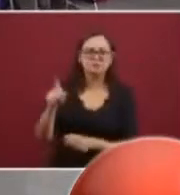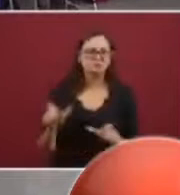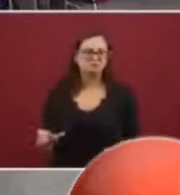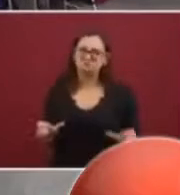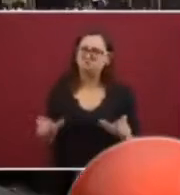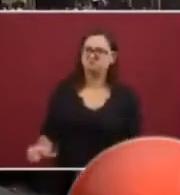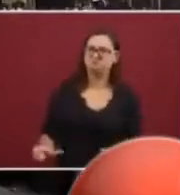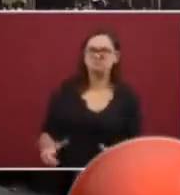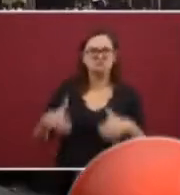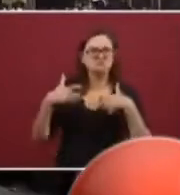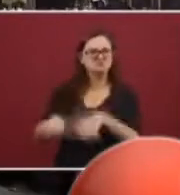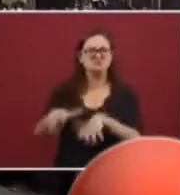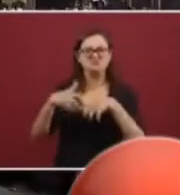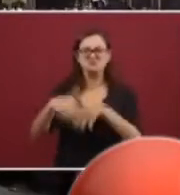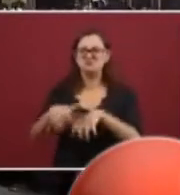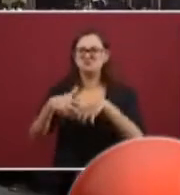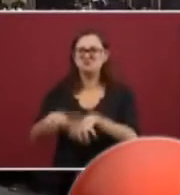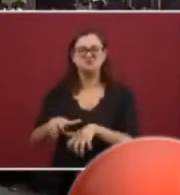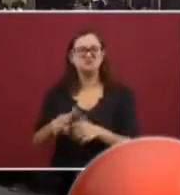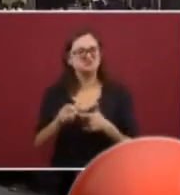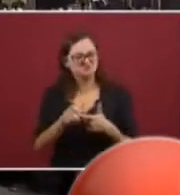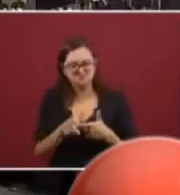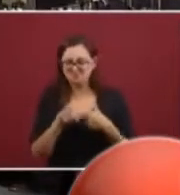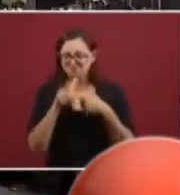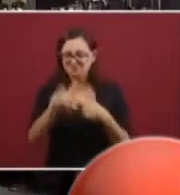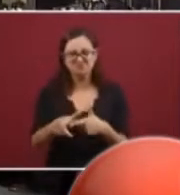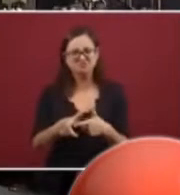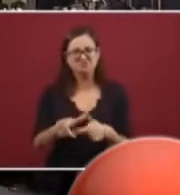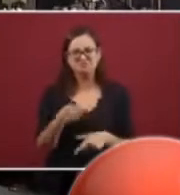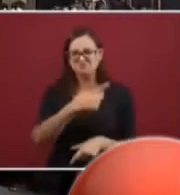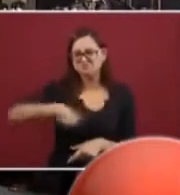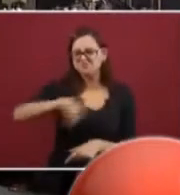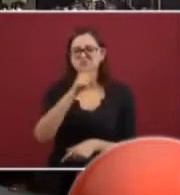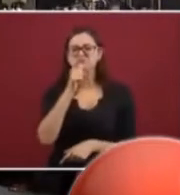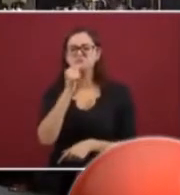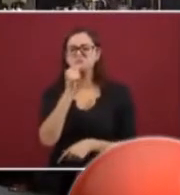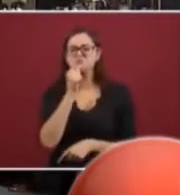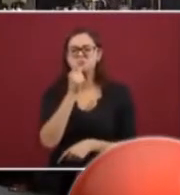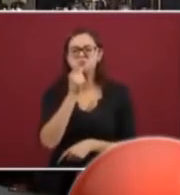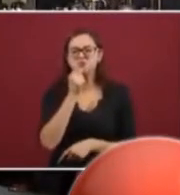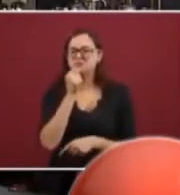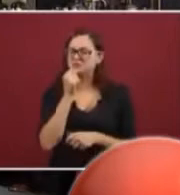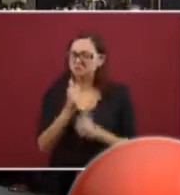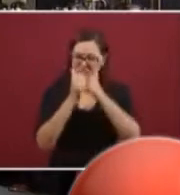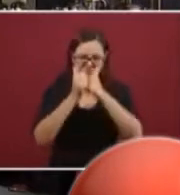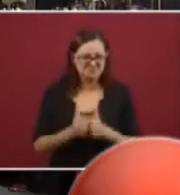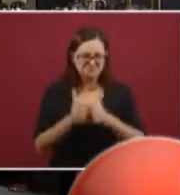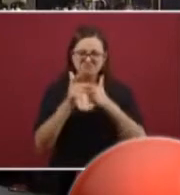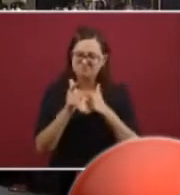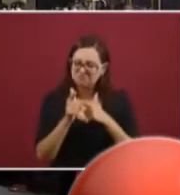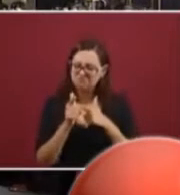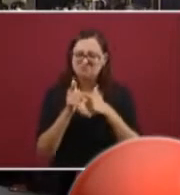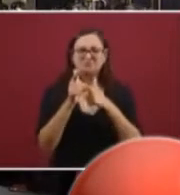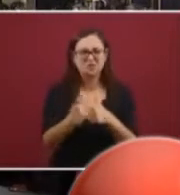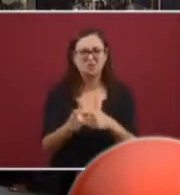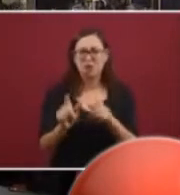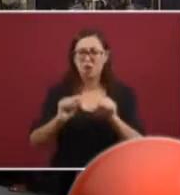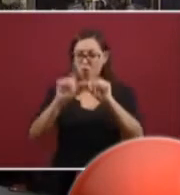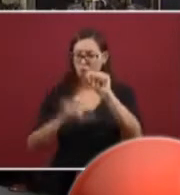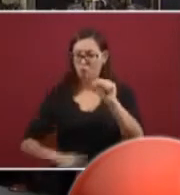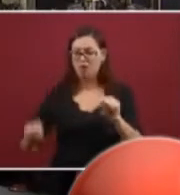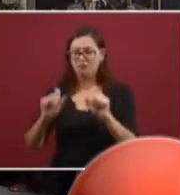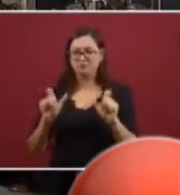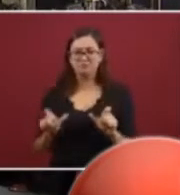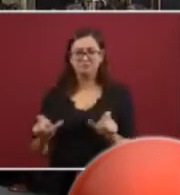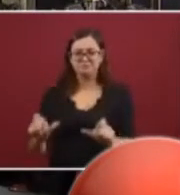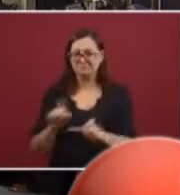barricade and their protests and their messages and messages regarding this protest.